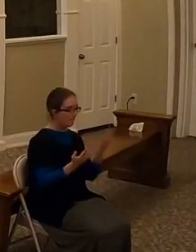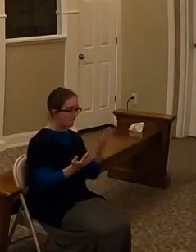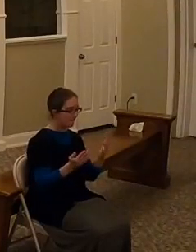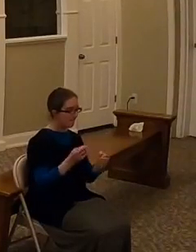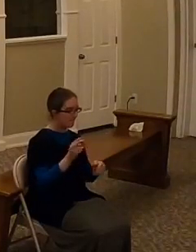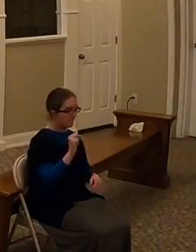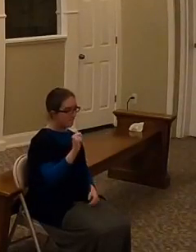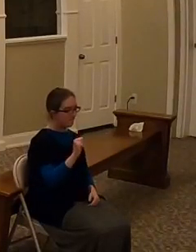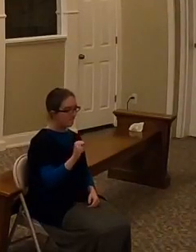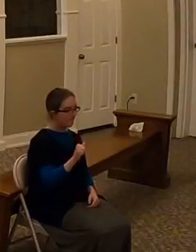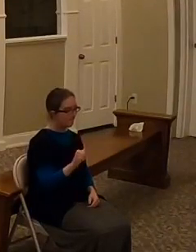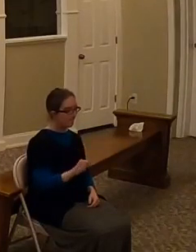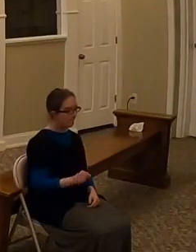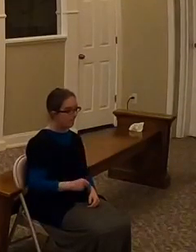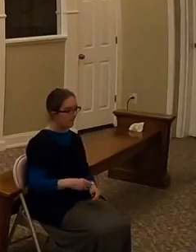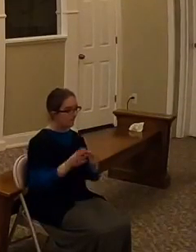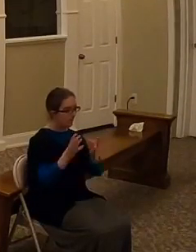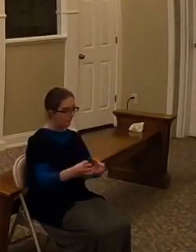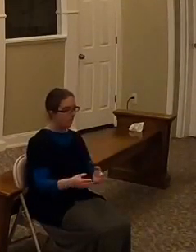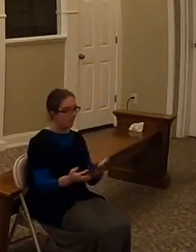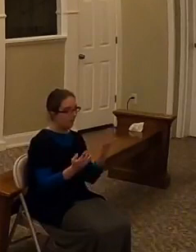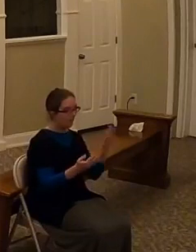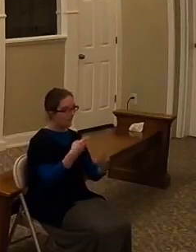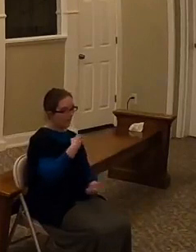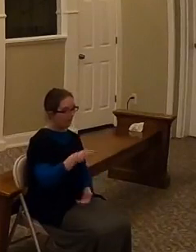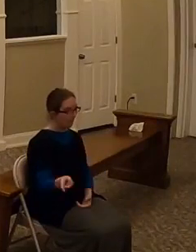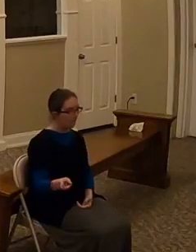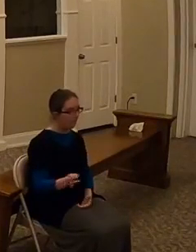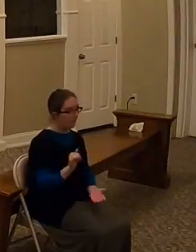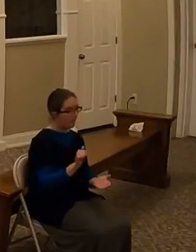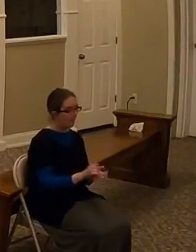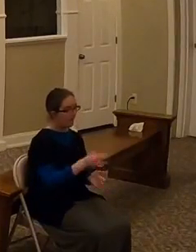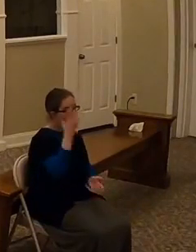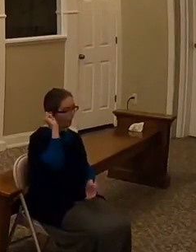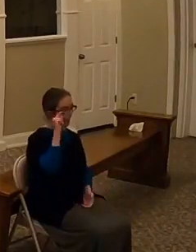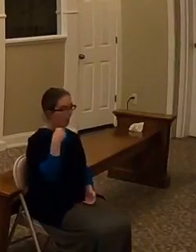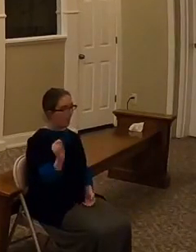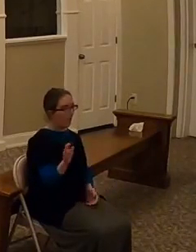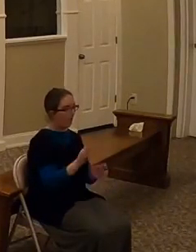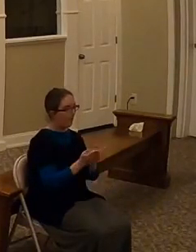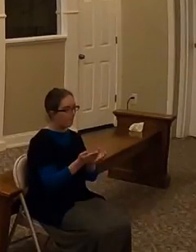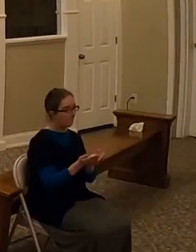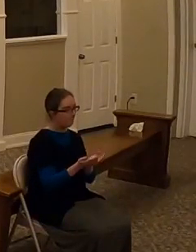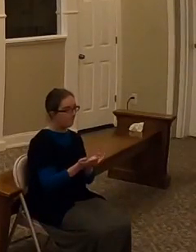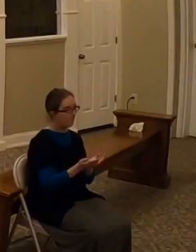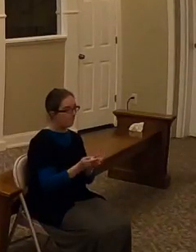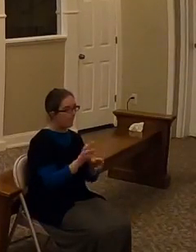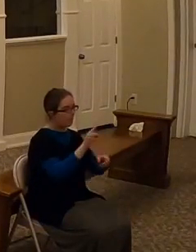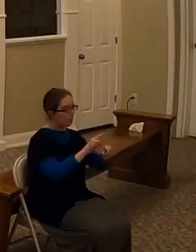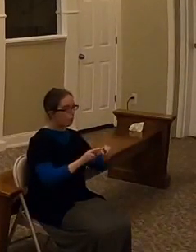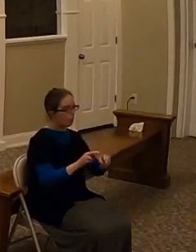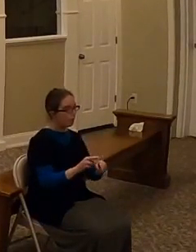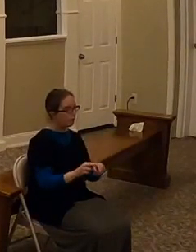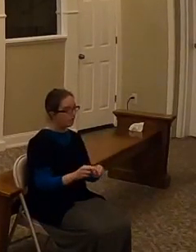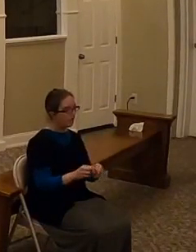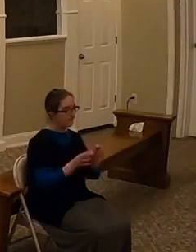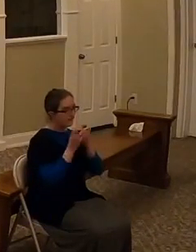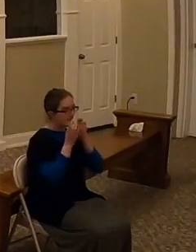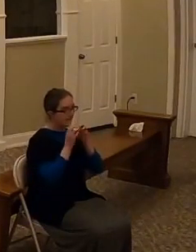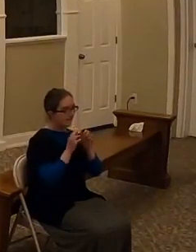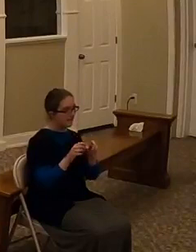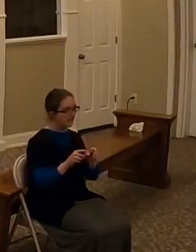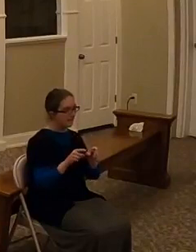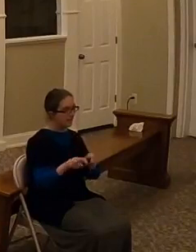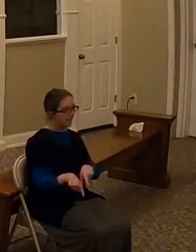course of nature, and it is set on the fire of hell. Amen. That's why the Bible uses tongues as